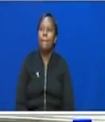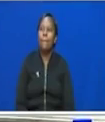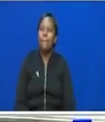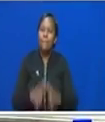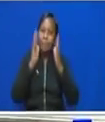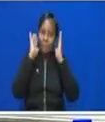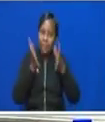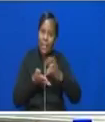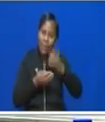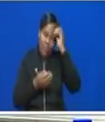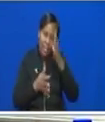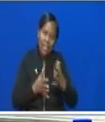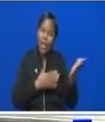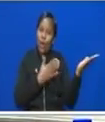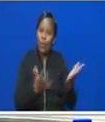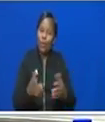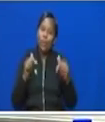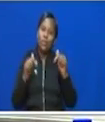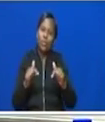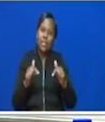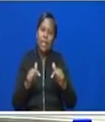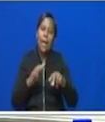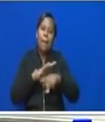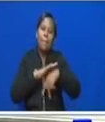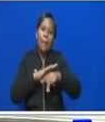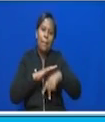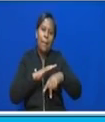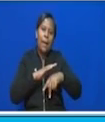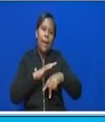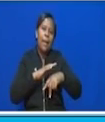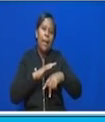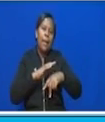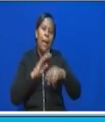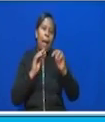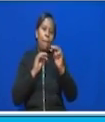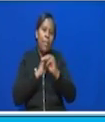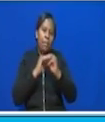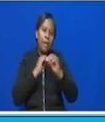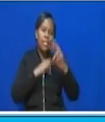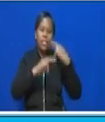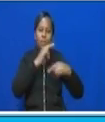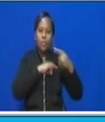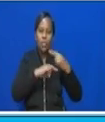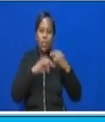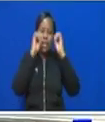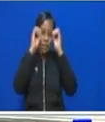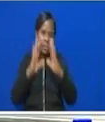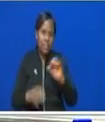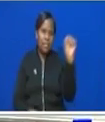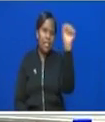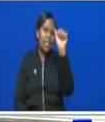Hello learner, welcome to our today's primary mathematics revision. I am your teacher